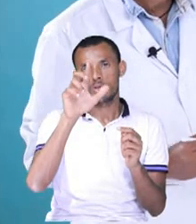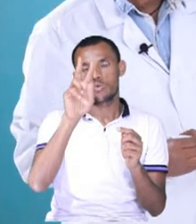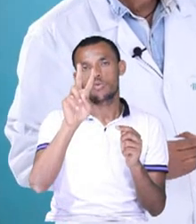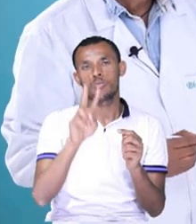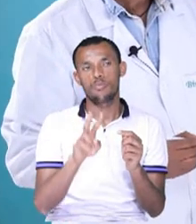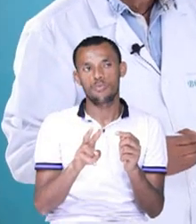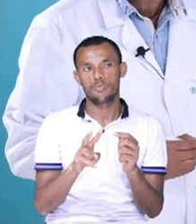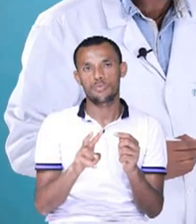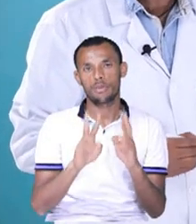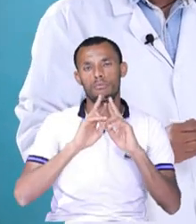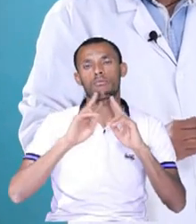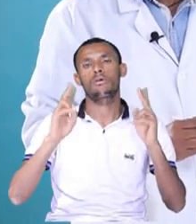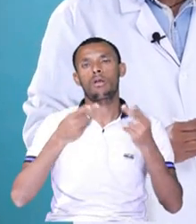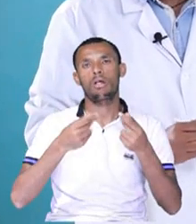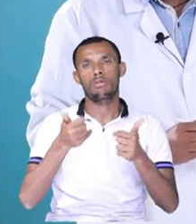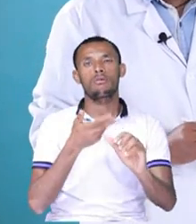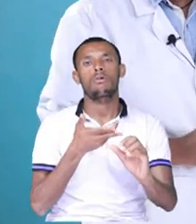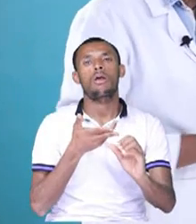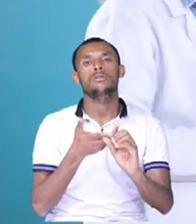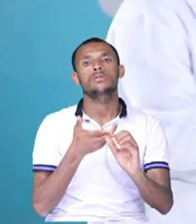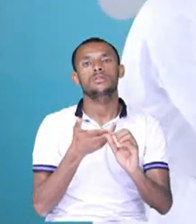is very active gas.